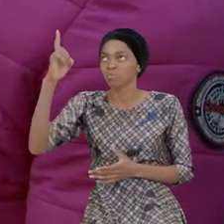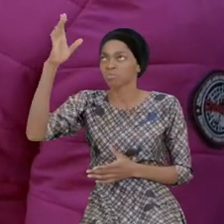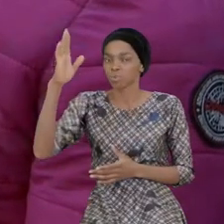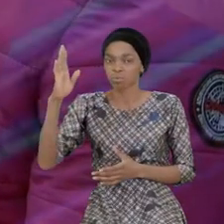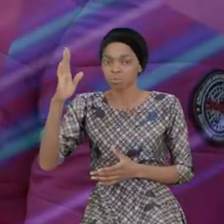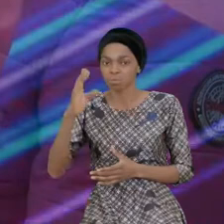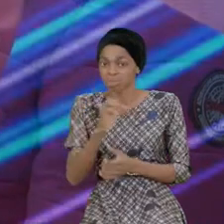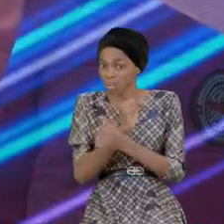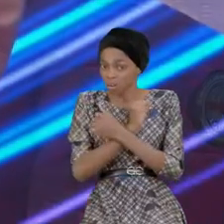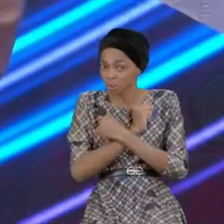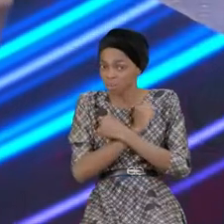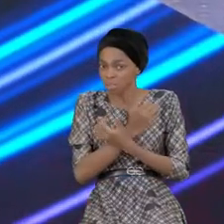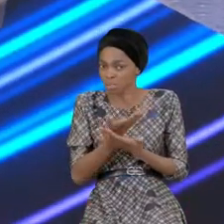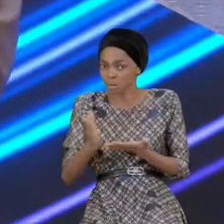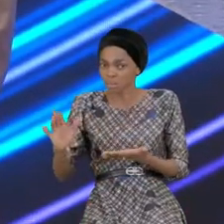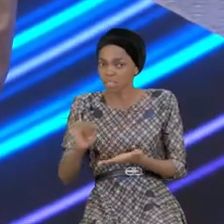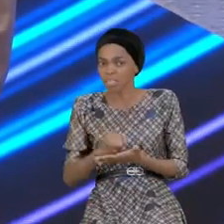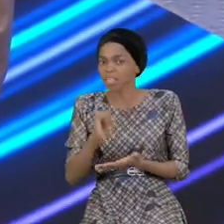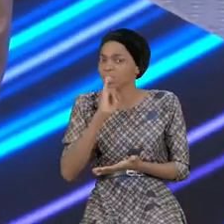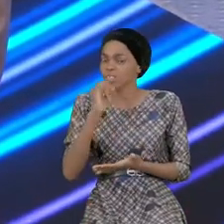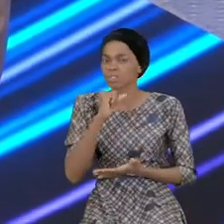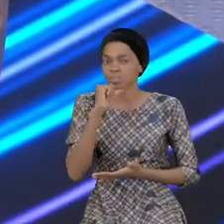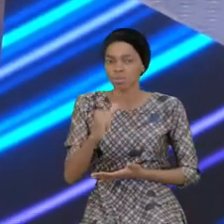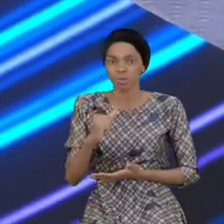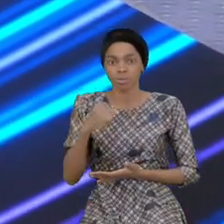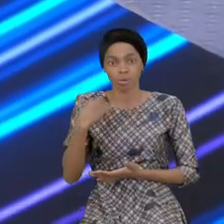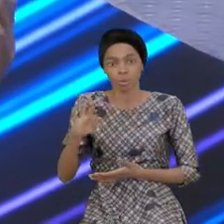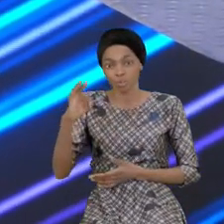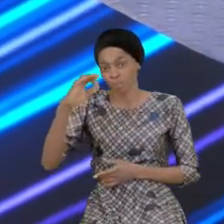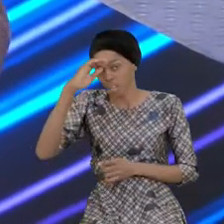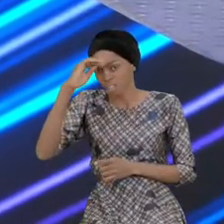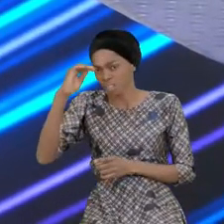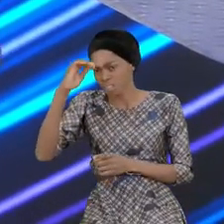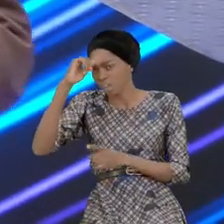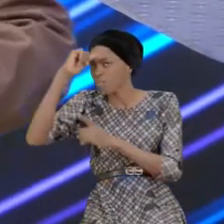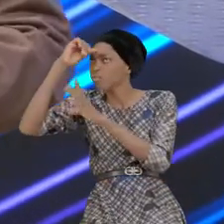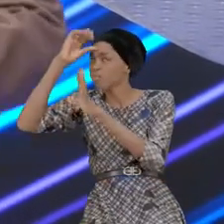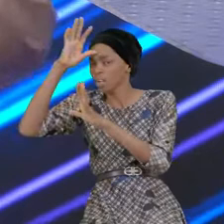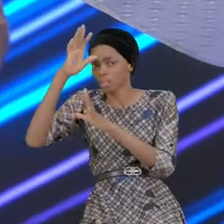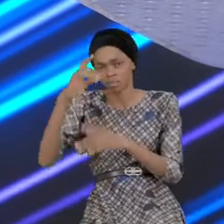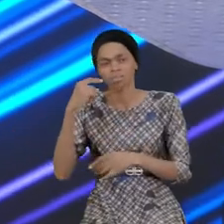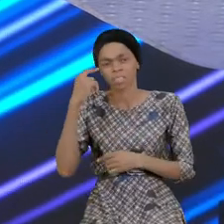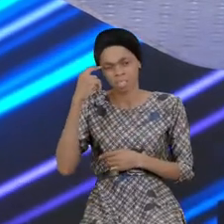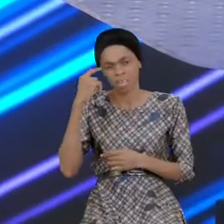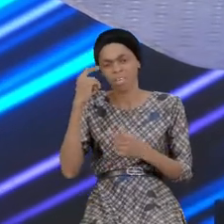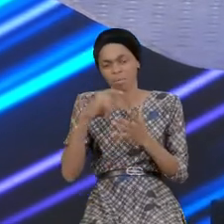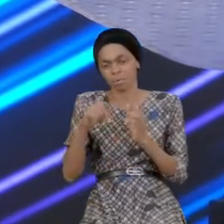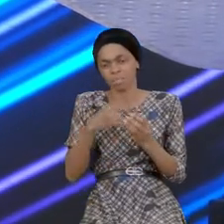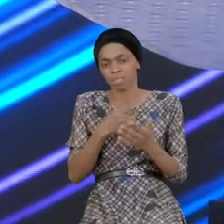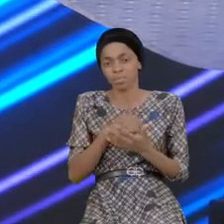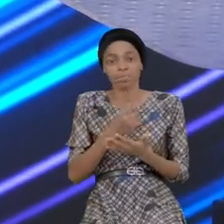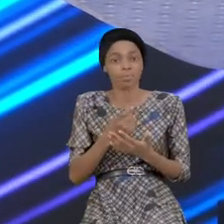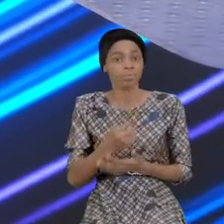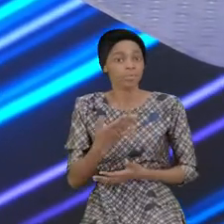Loving something which is not of her Father. Think about it. Think about it. The things